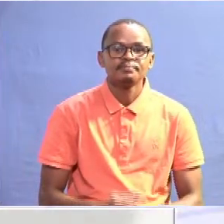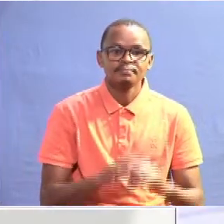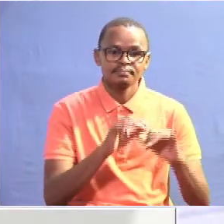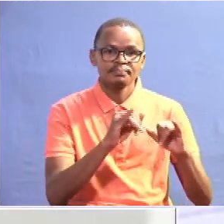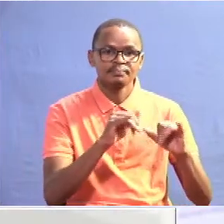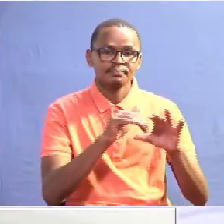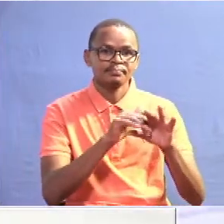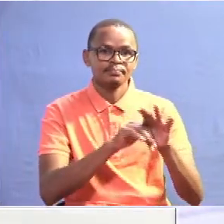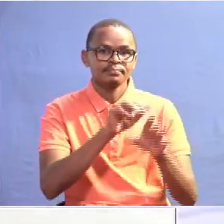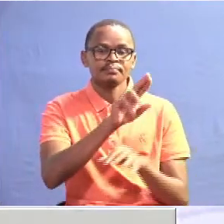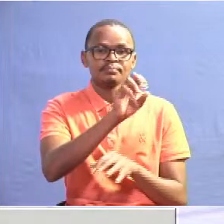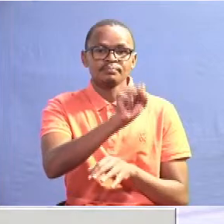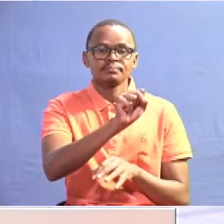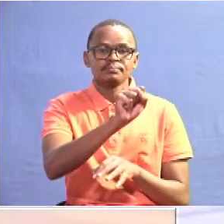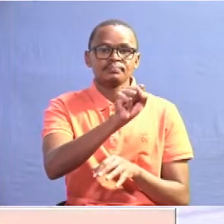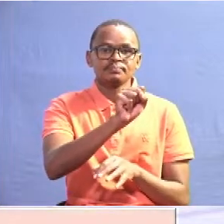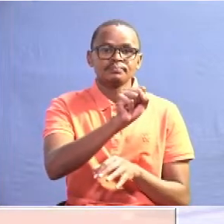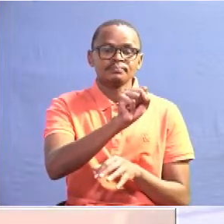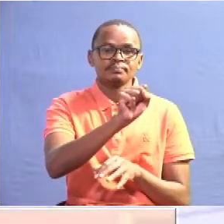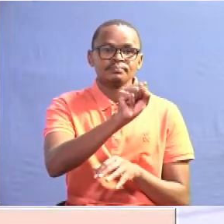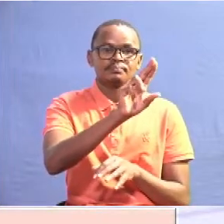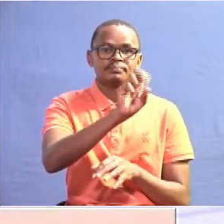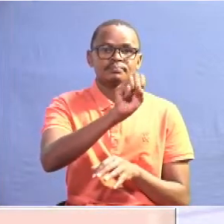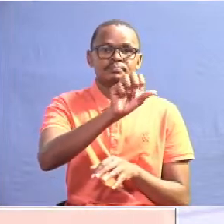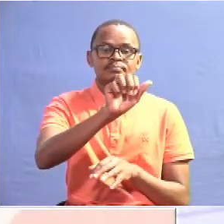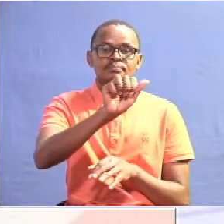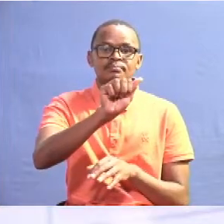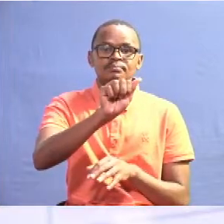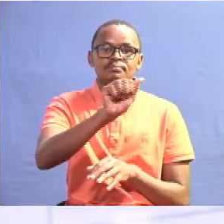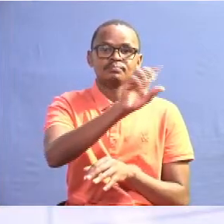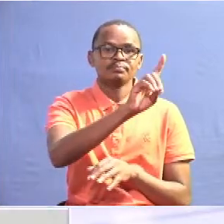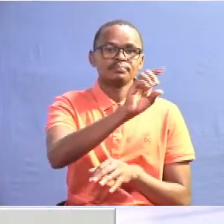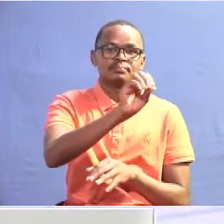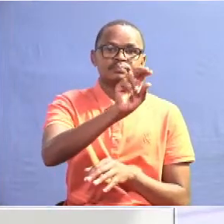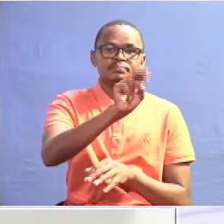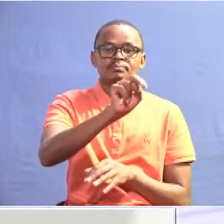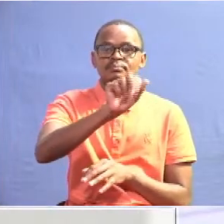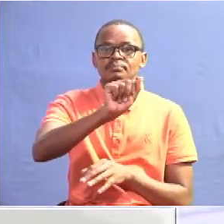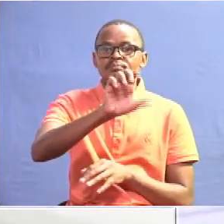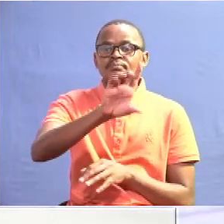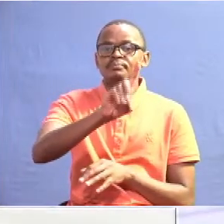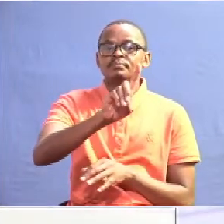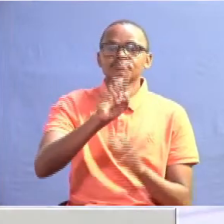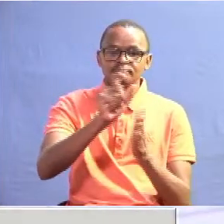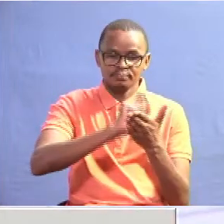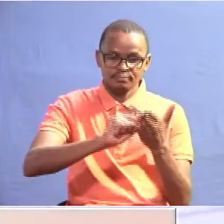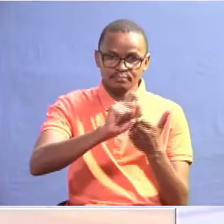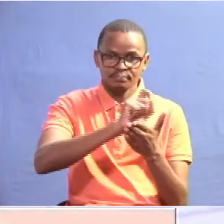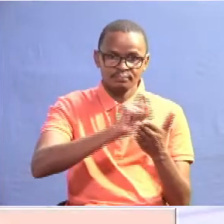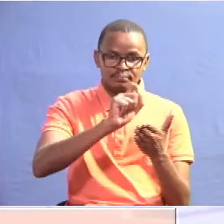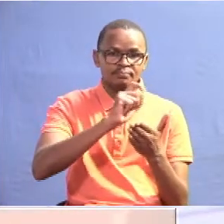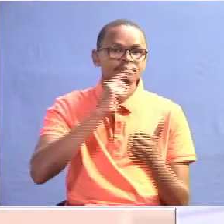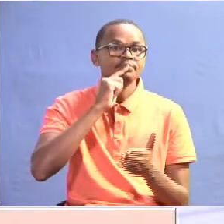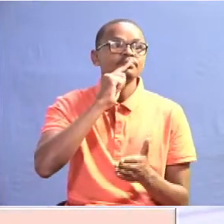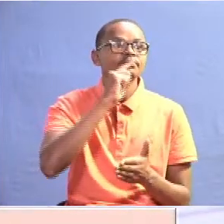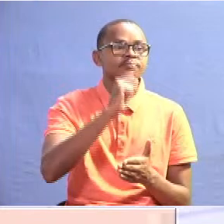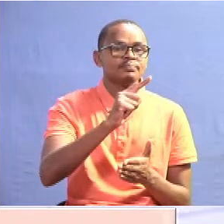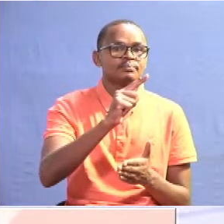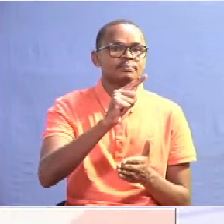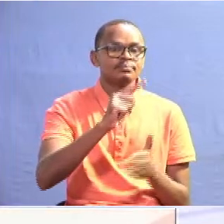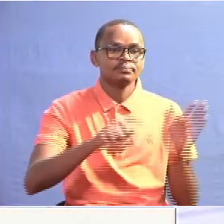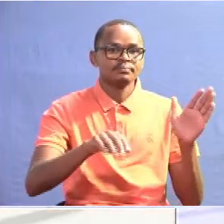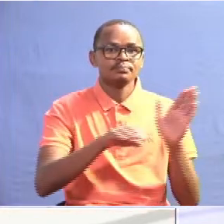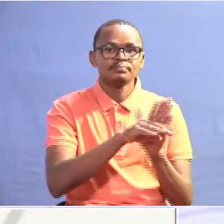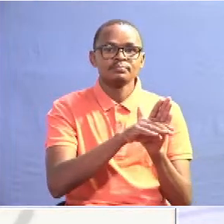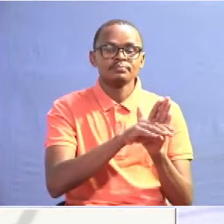Still in the United States President Donald Trump has signed an executive order withdrawing